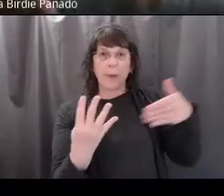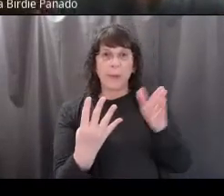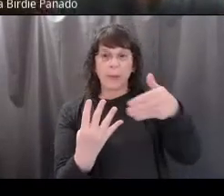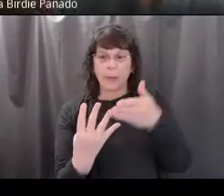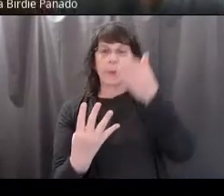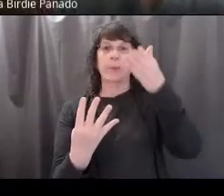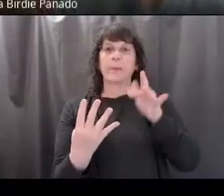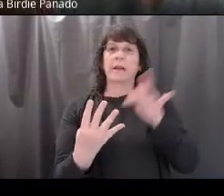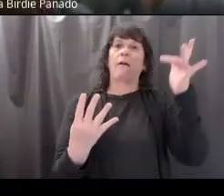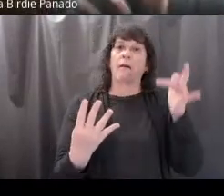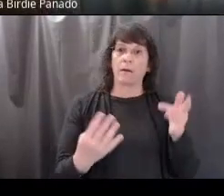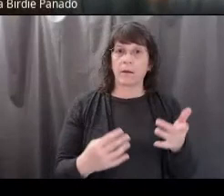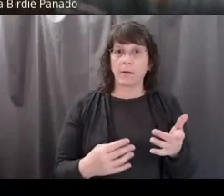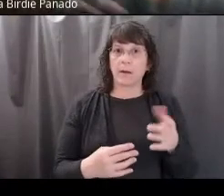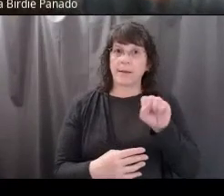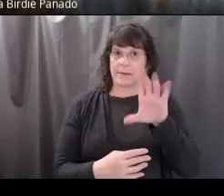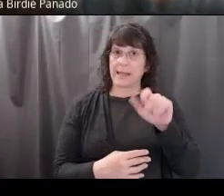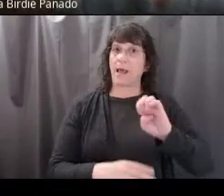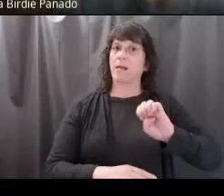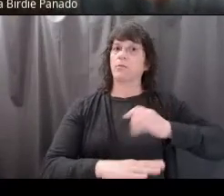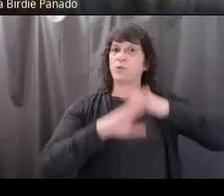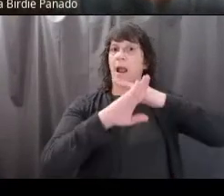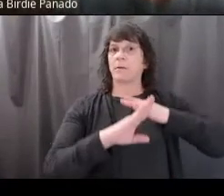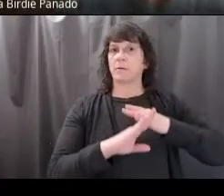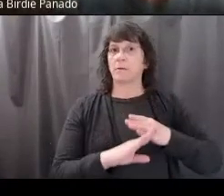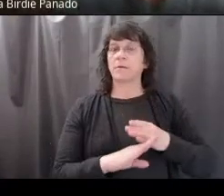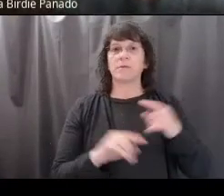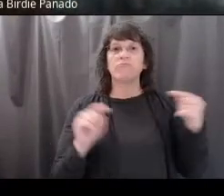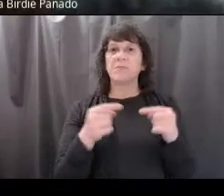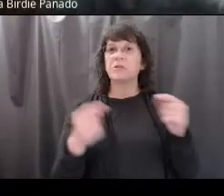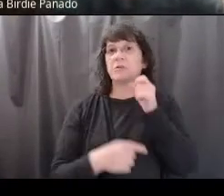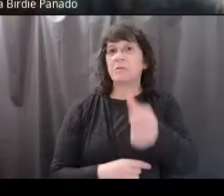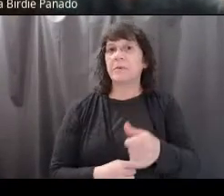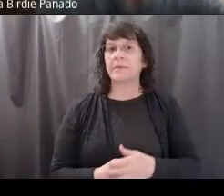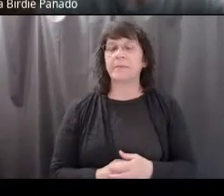it, and the scales may protect them from any sort of injury.